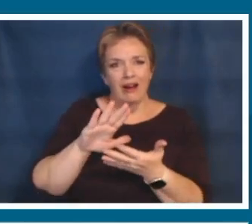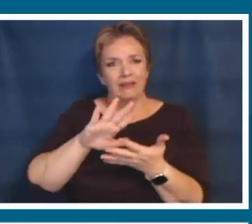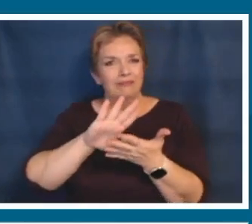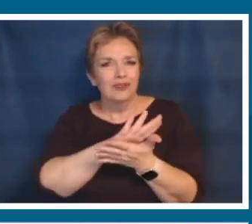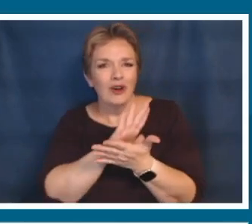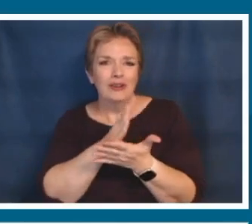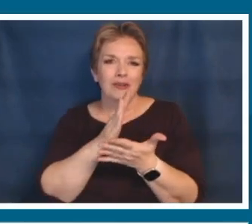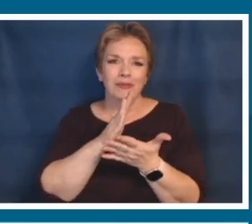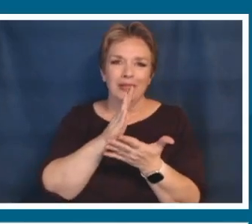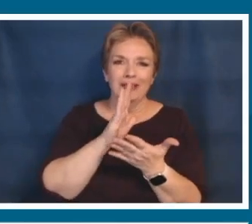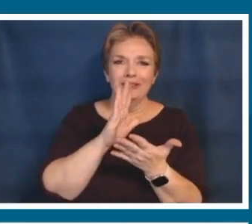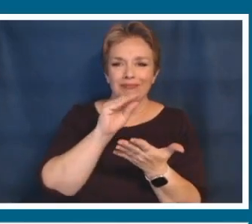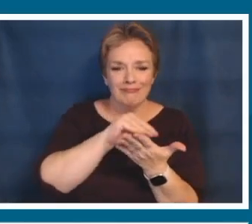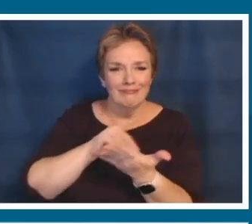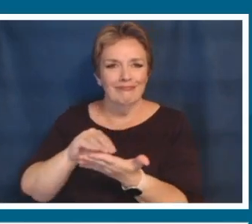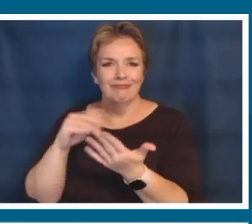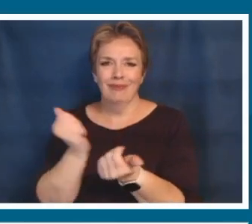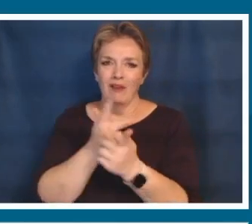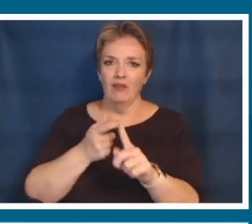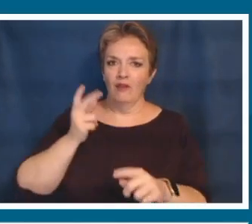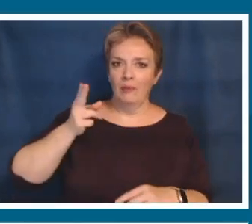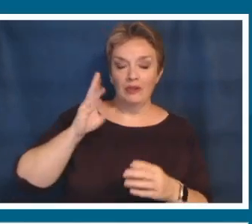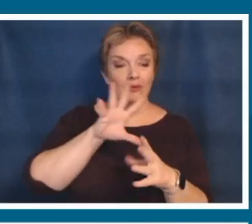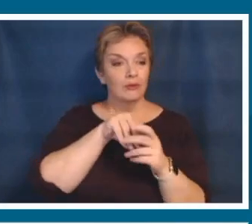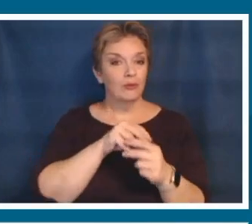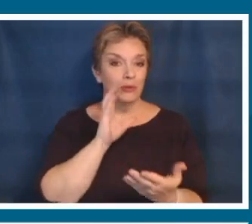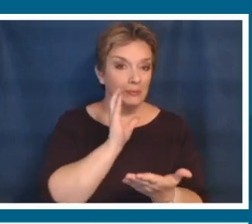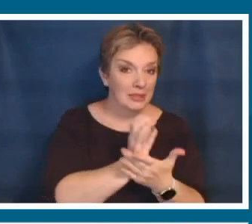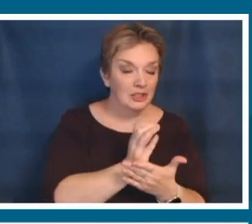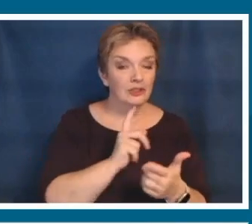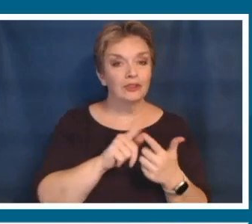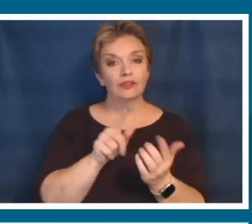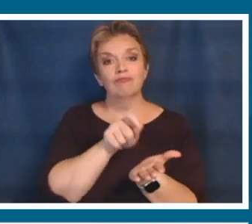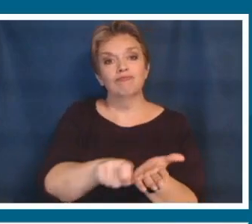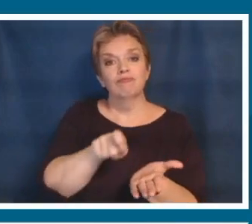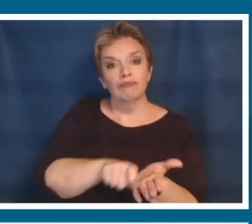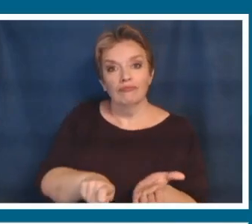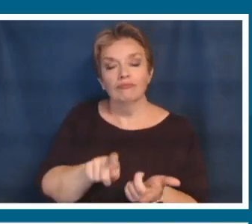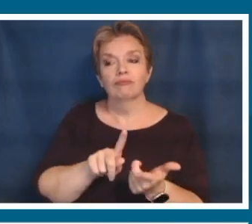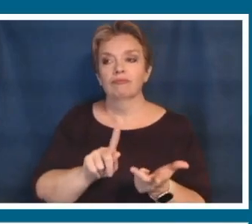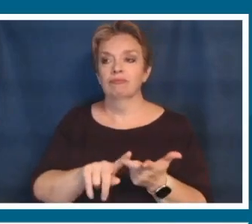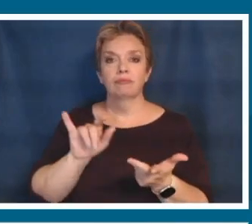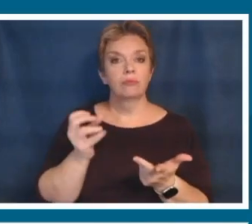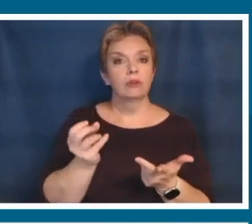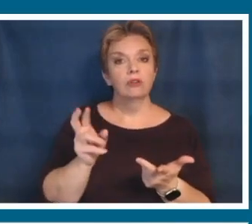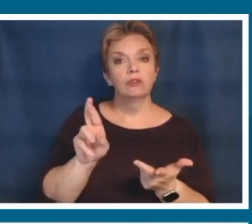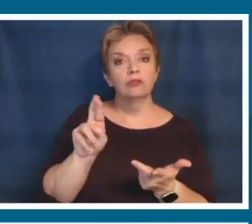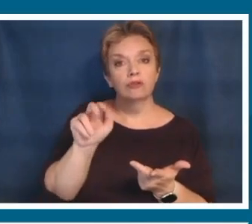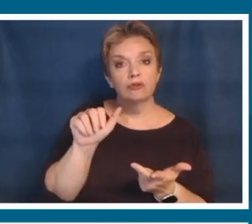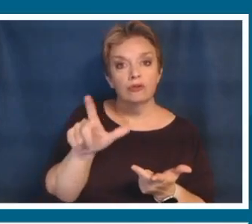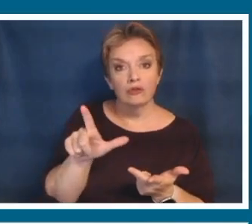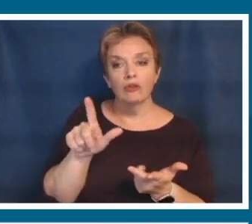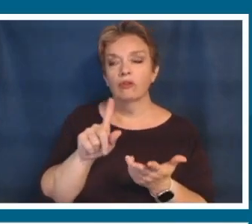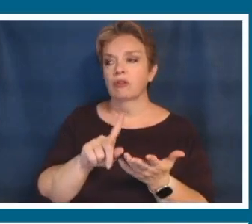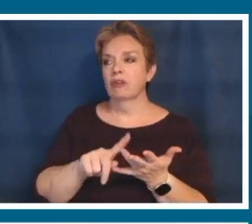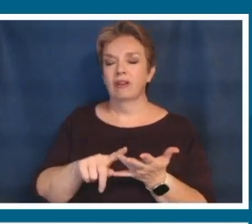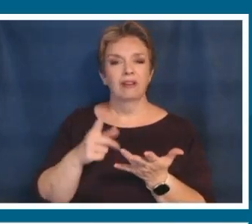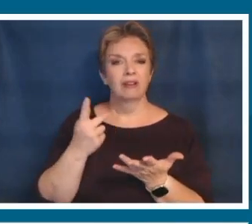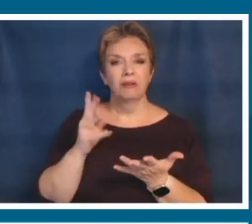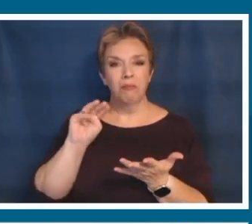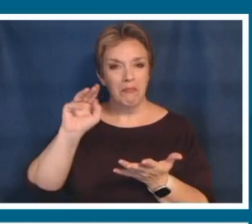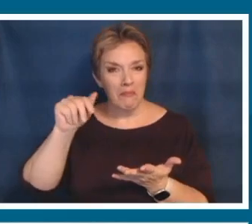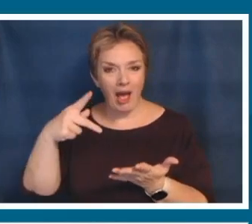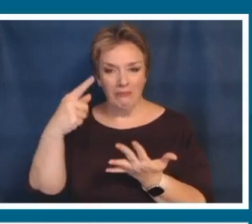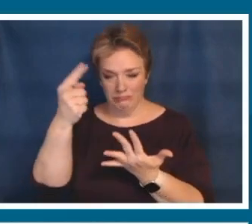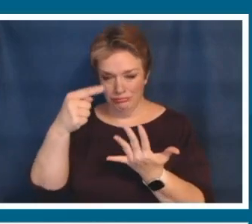the documentation of events that happened at the time that the event that you're studying, the time